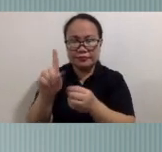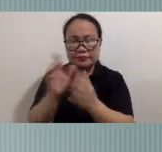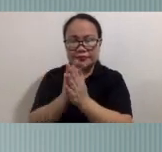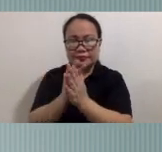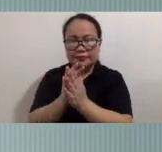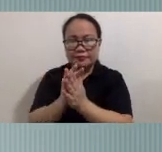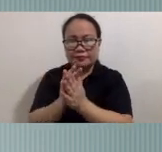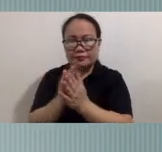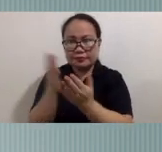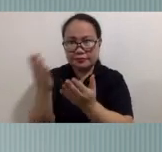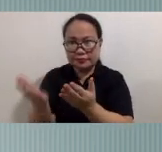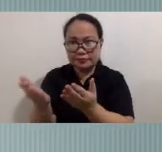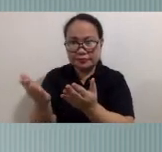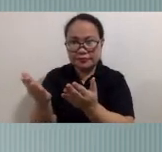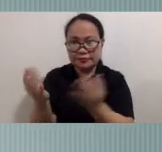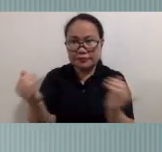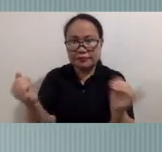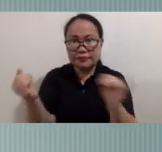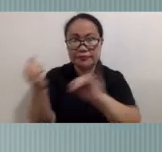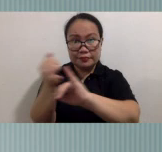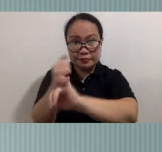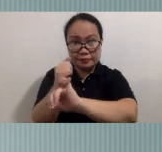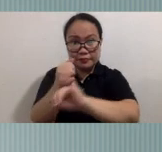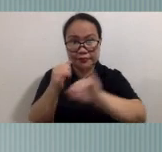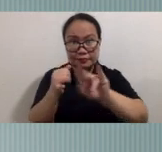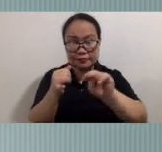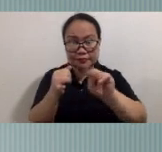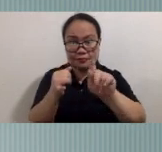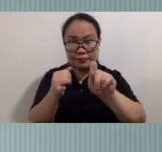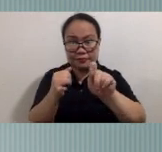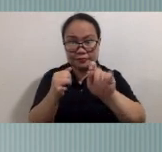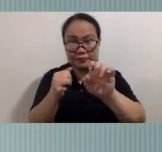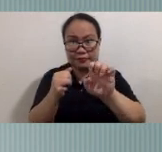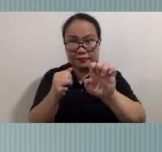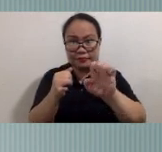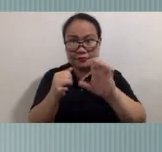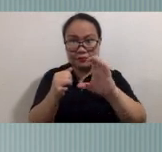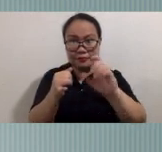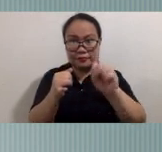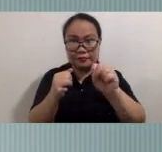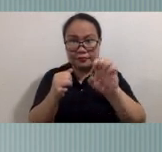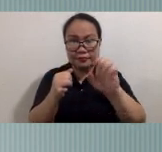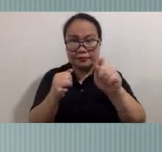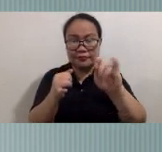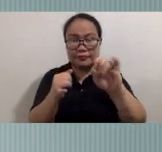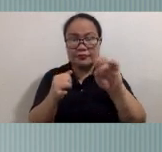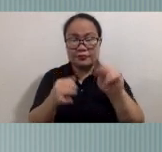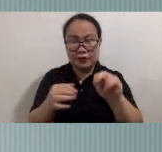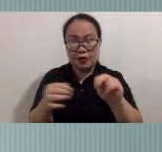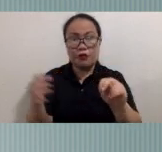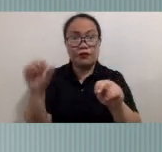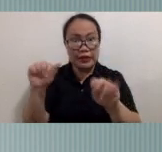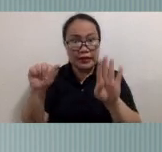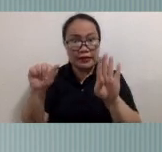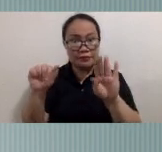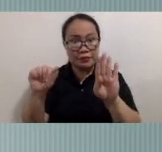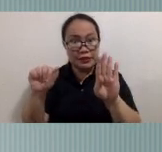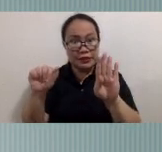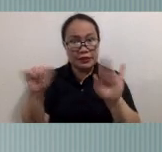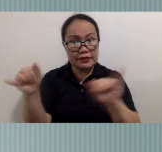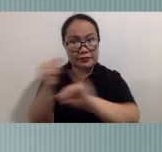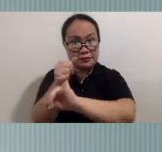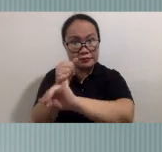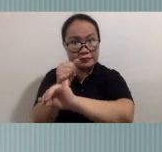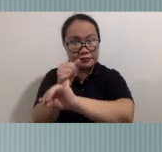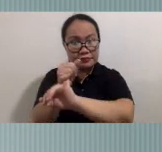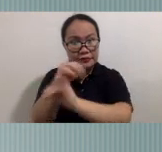So, this is the intersection of A and B or set A and B. So, we all know that the intersection must